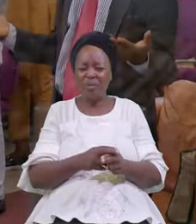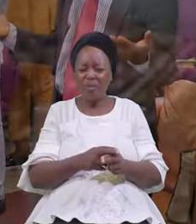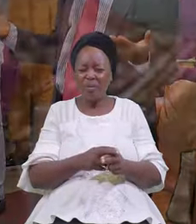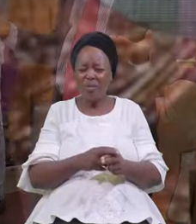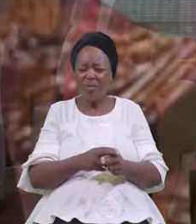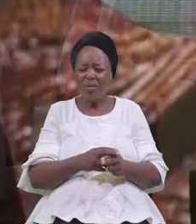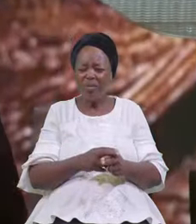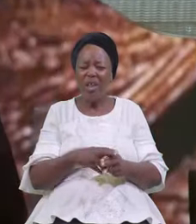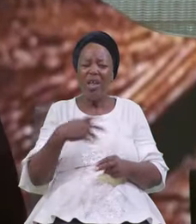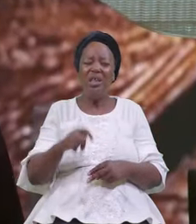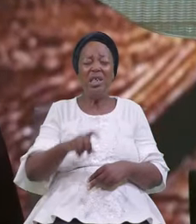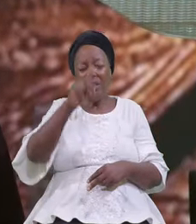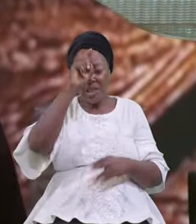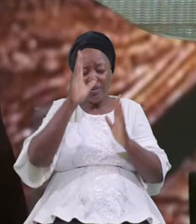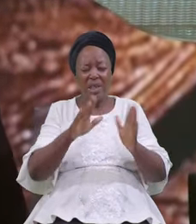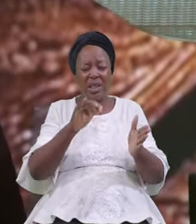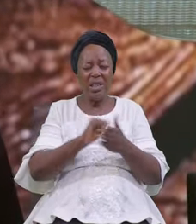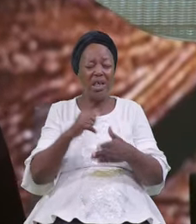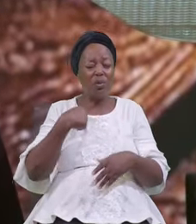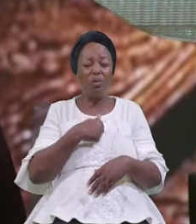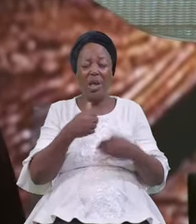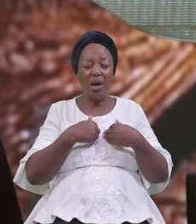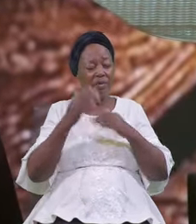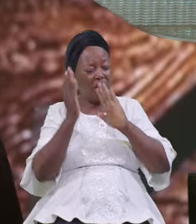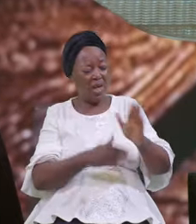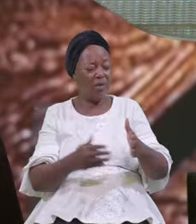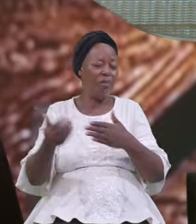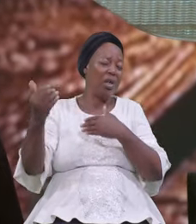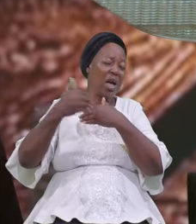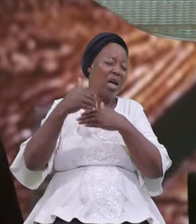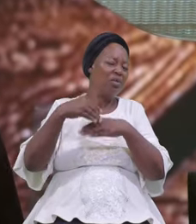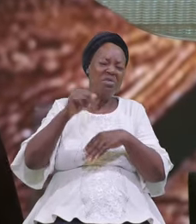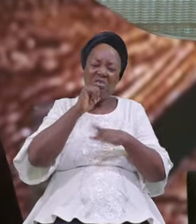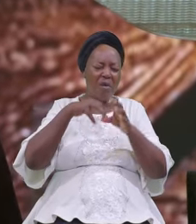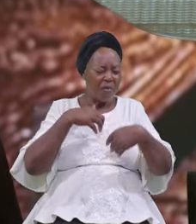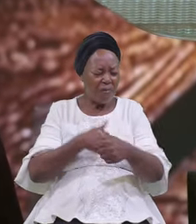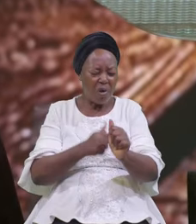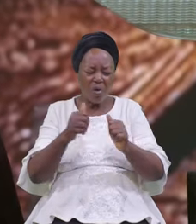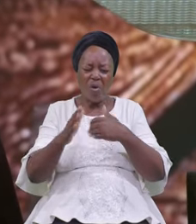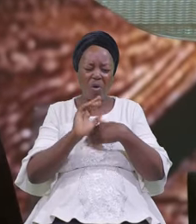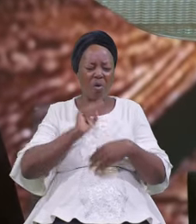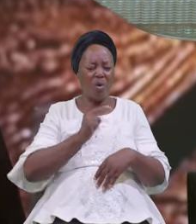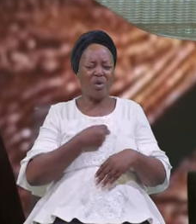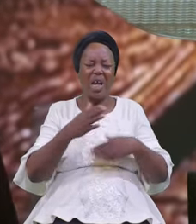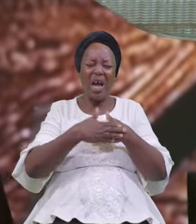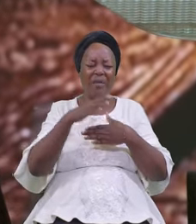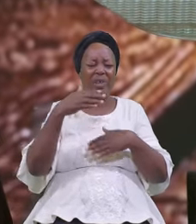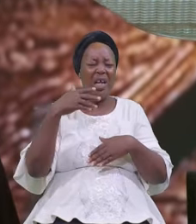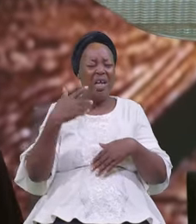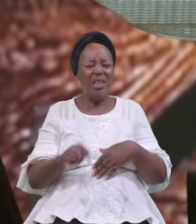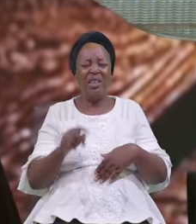The Egyptians were left behind. They will not follow us after the sea